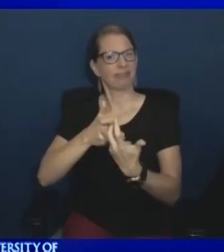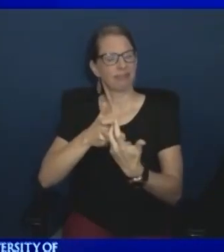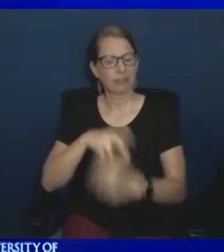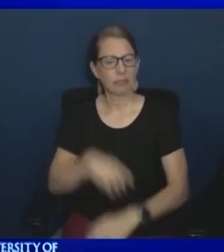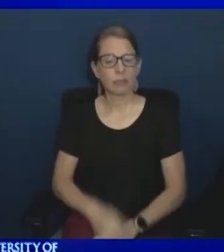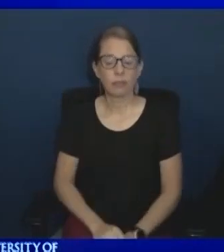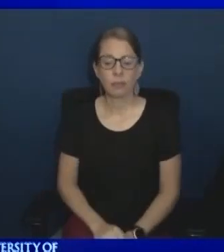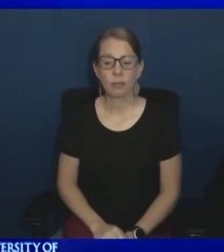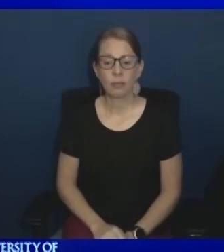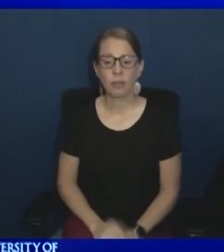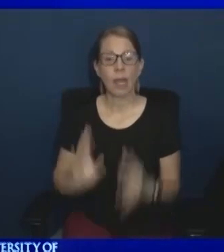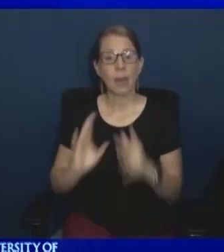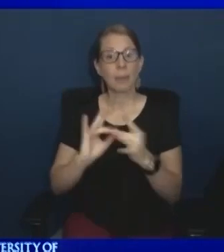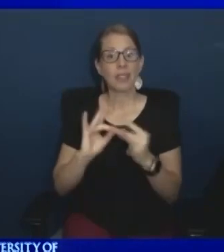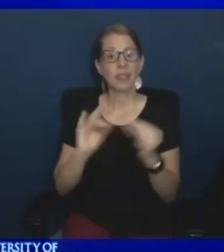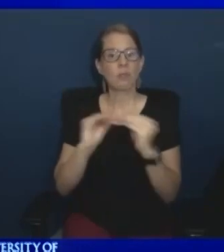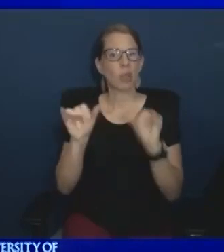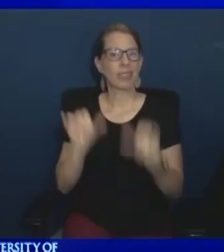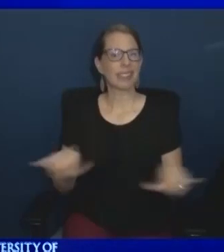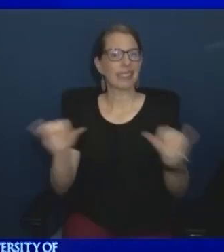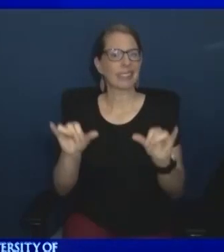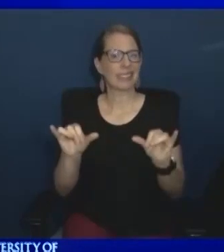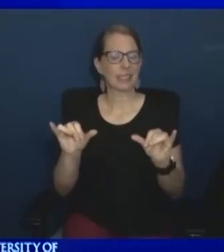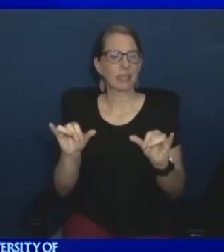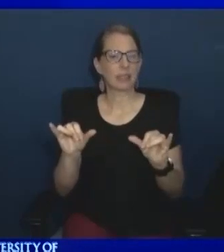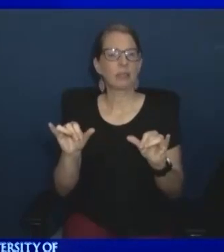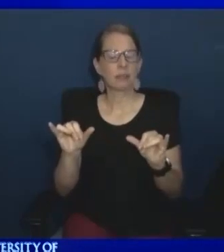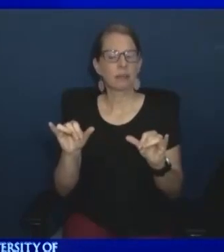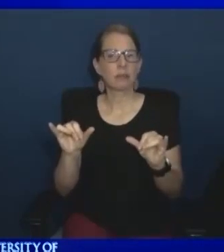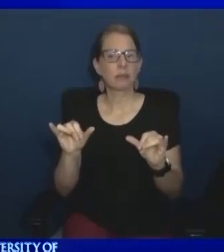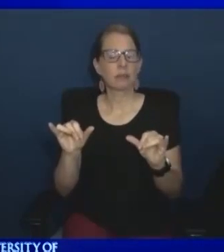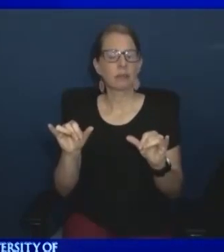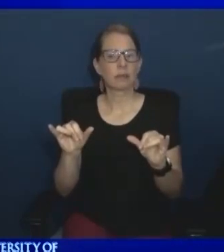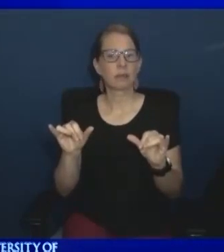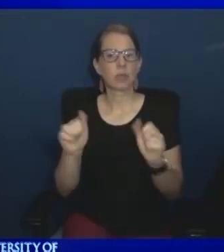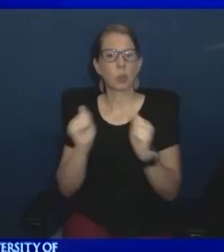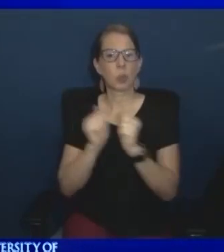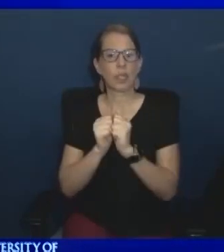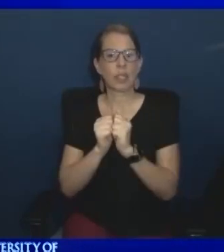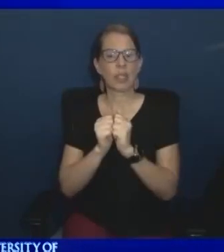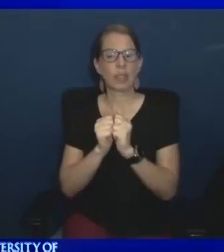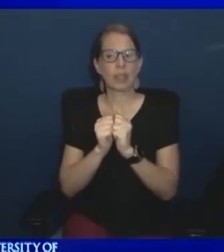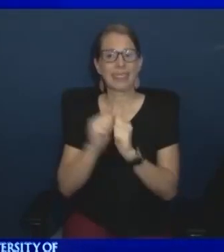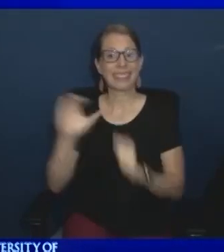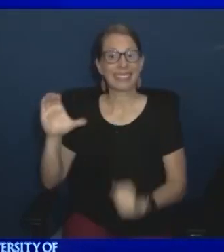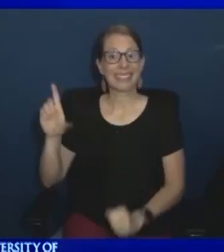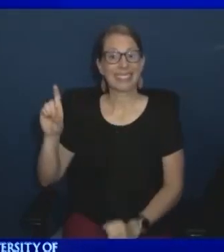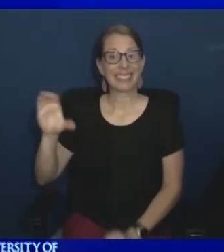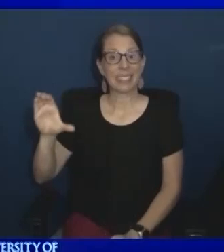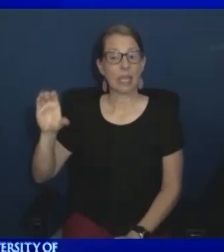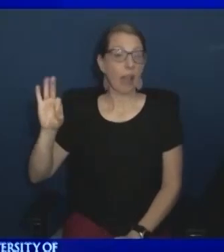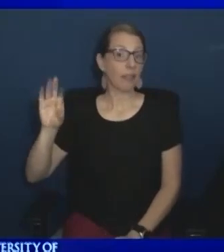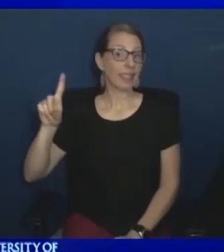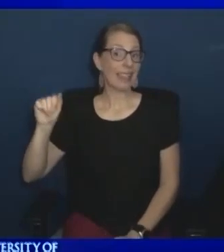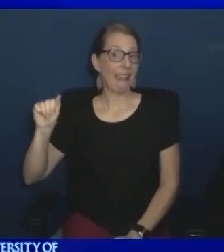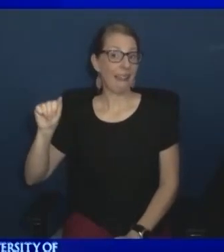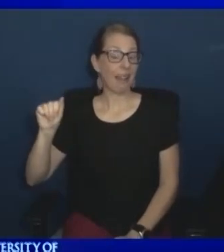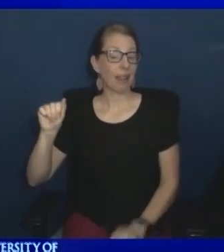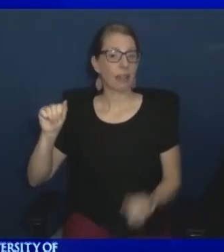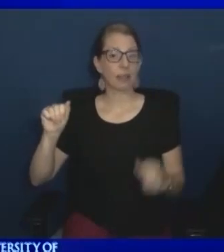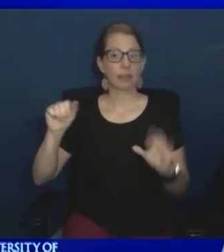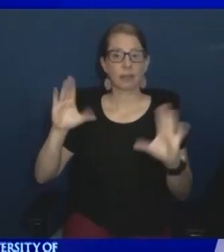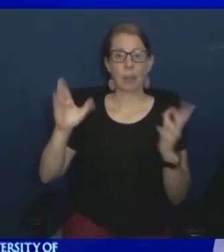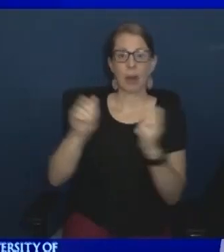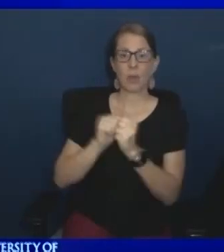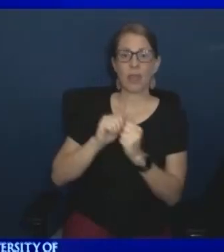more consistent actually with what the CDC or FDA versus the Biden administration.